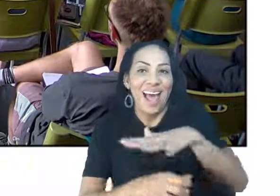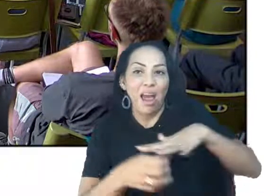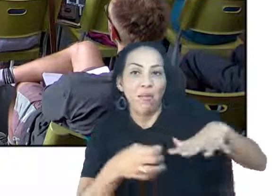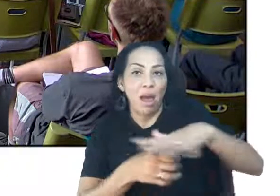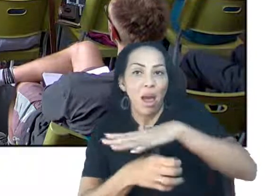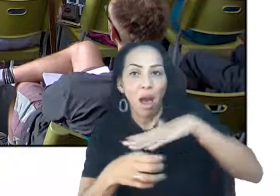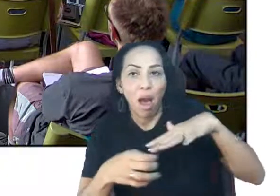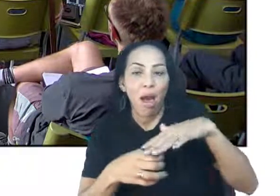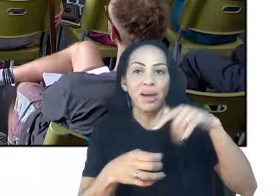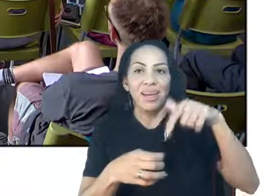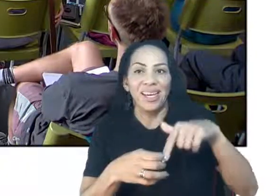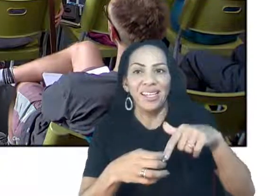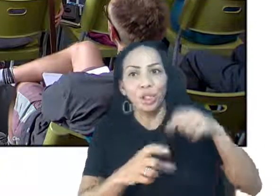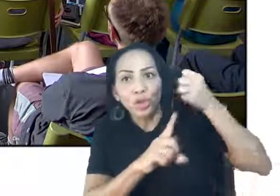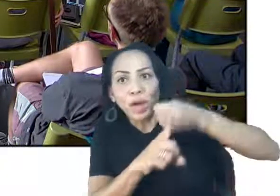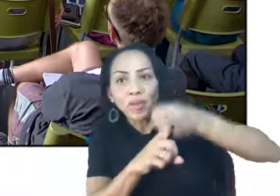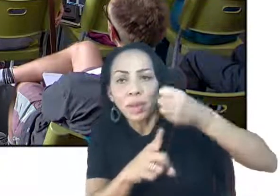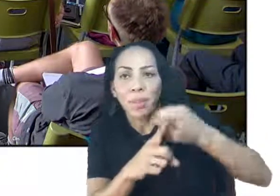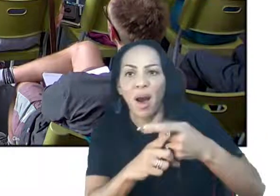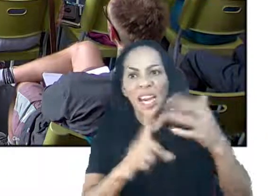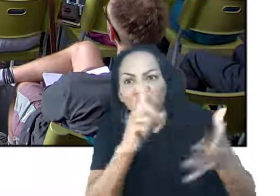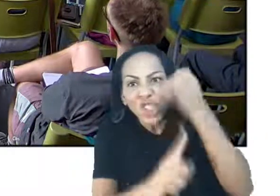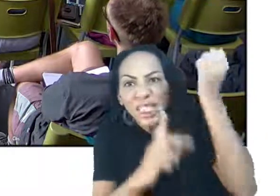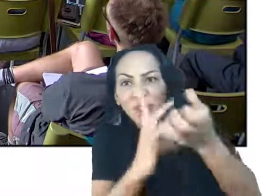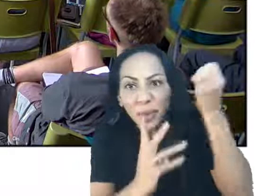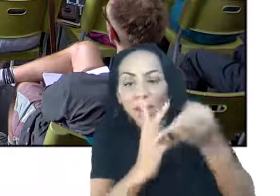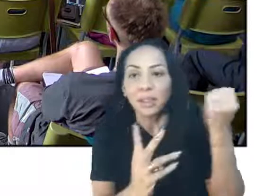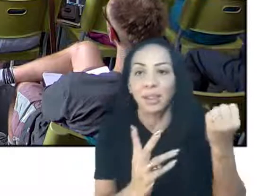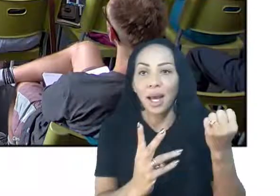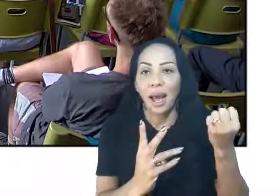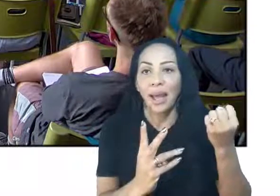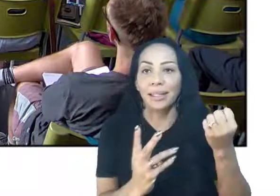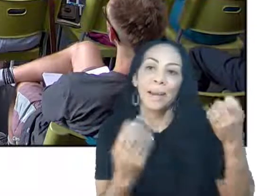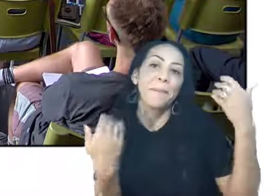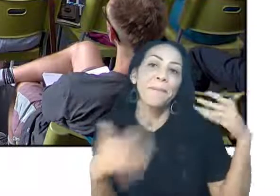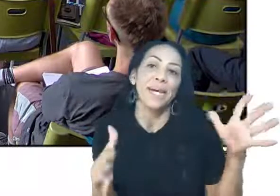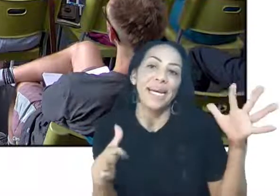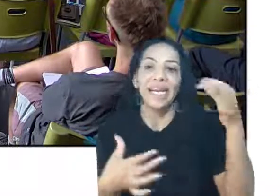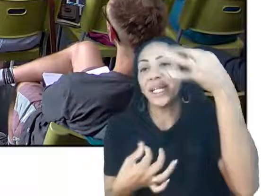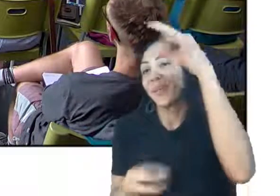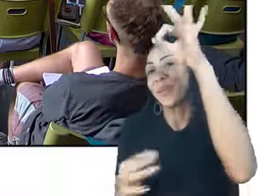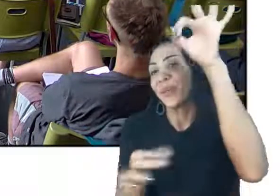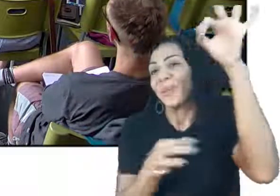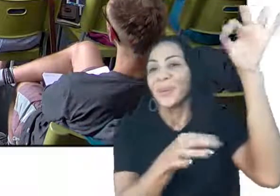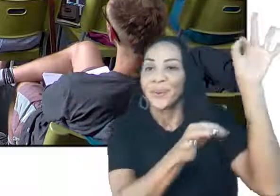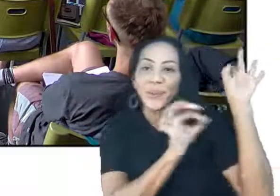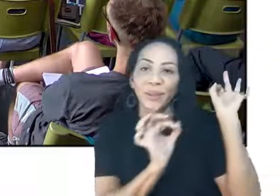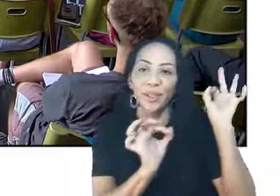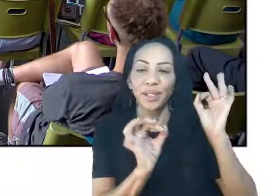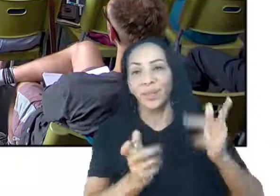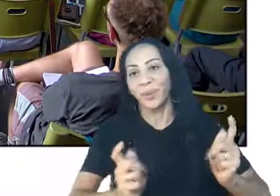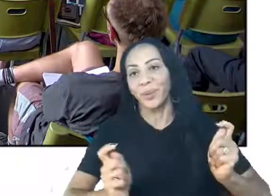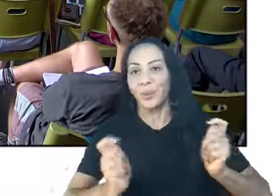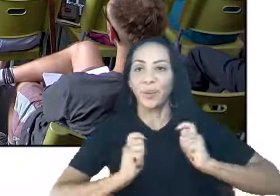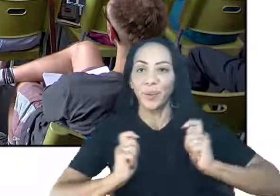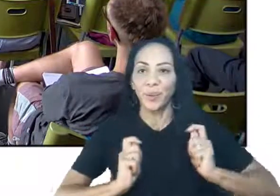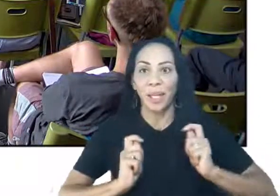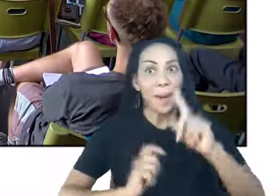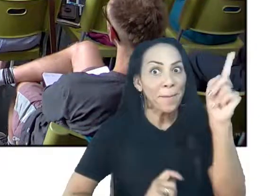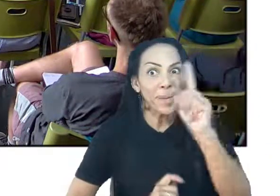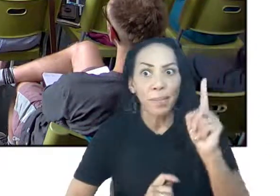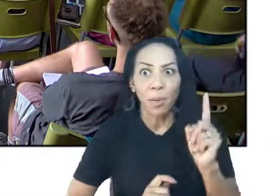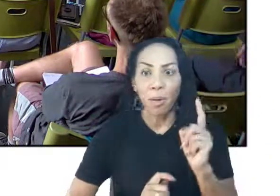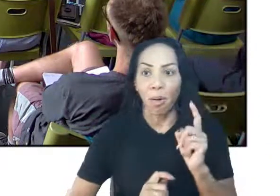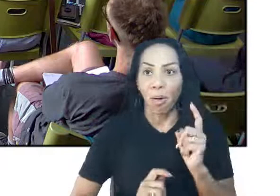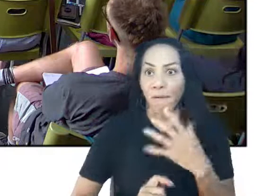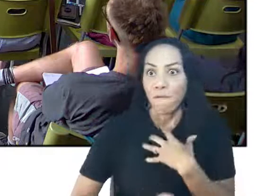and productivity, and people are afraid to slow down and they're afraid to rest. And I completely agree with